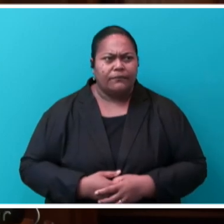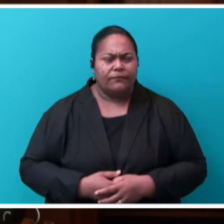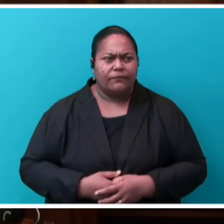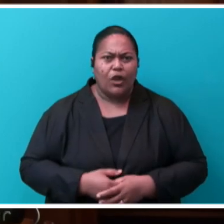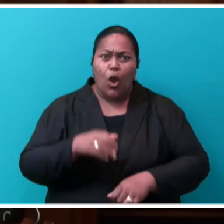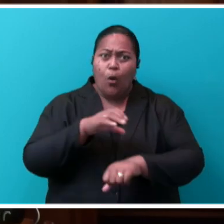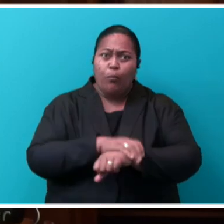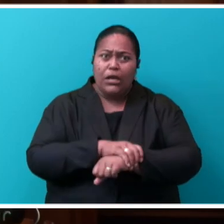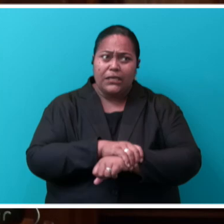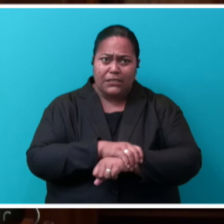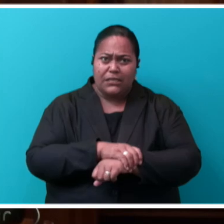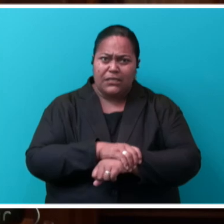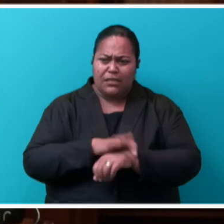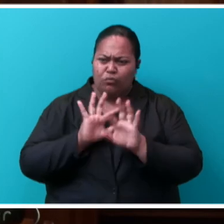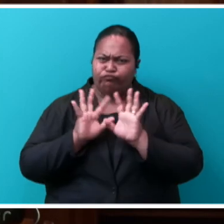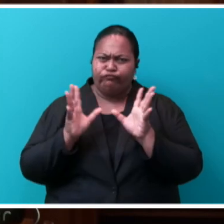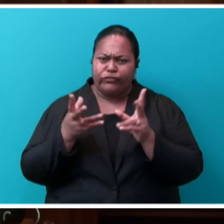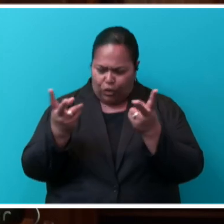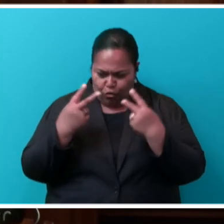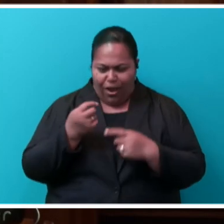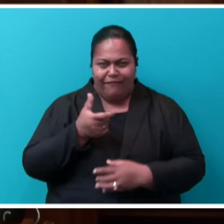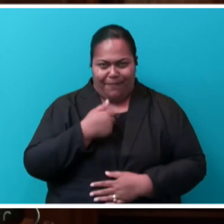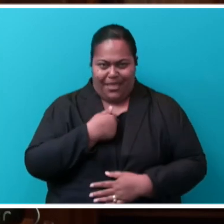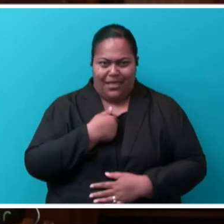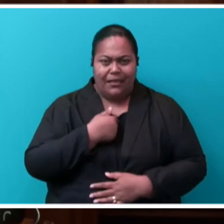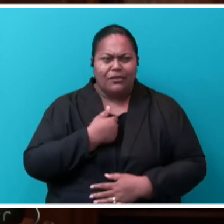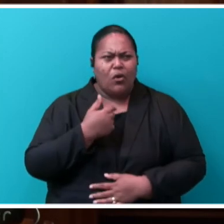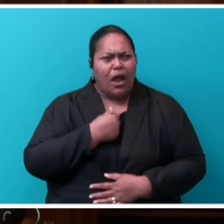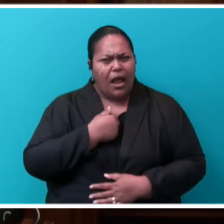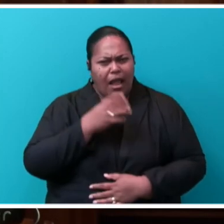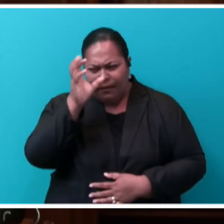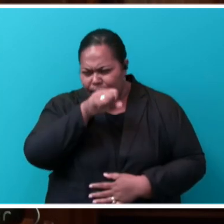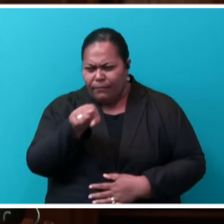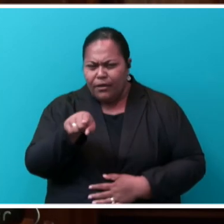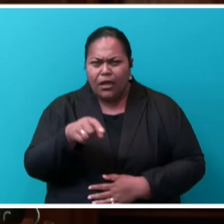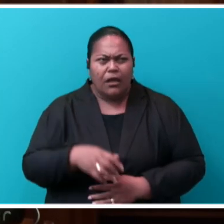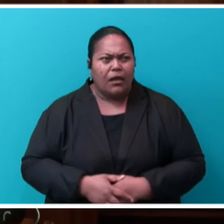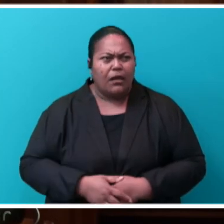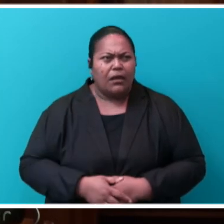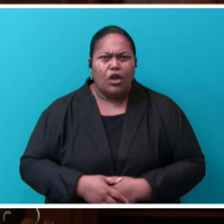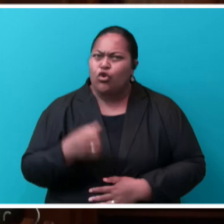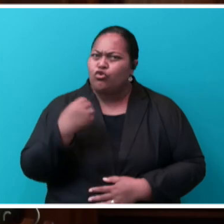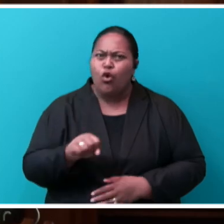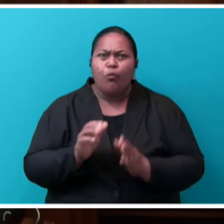entourage looking after me. And I noticed that there were no prayers right through the service.